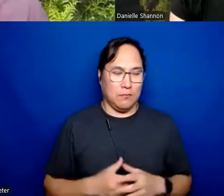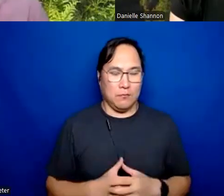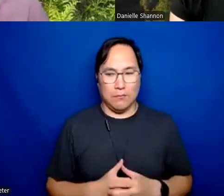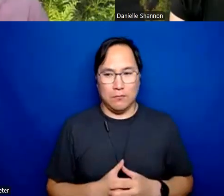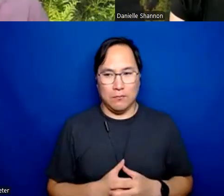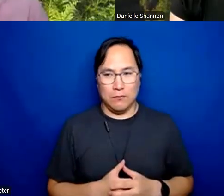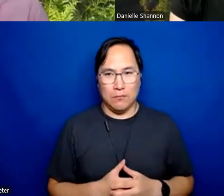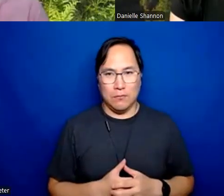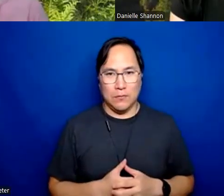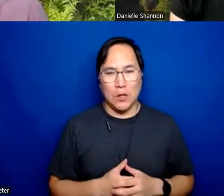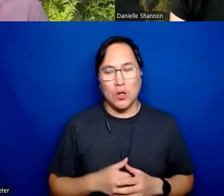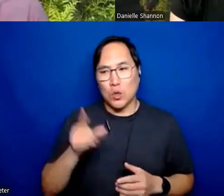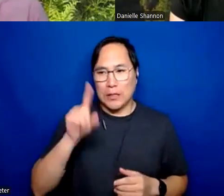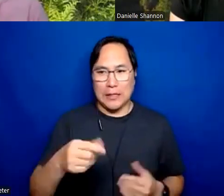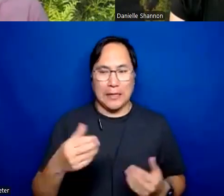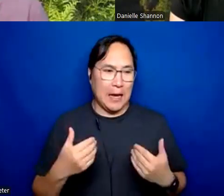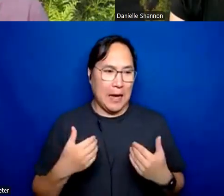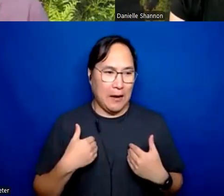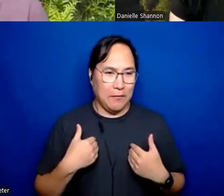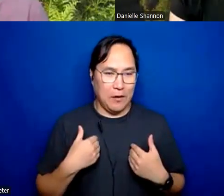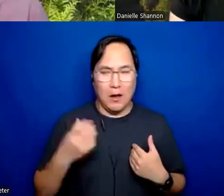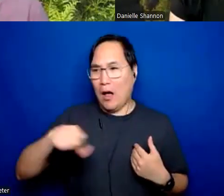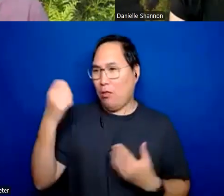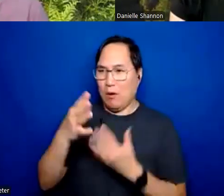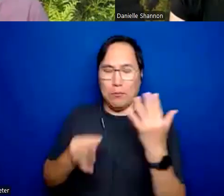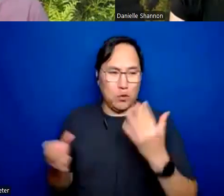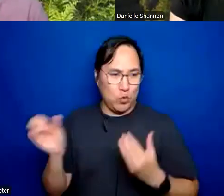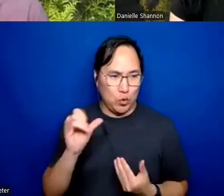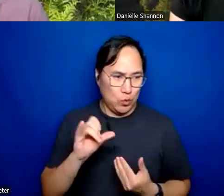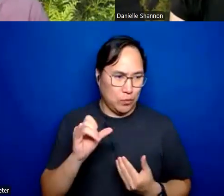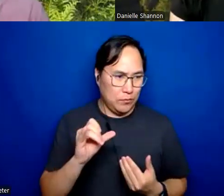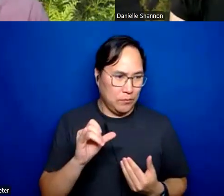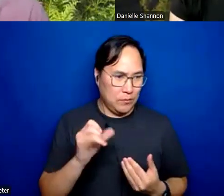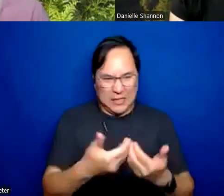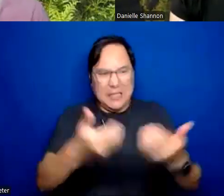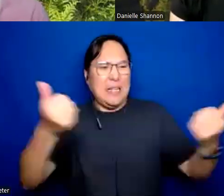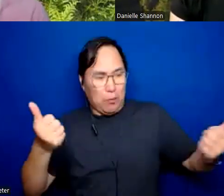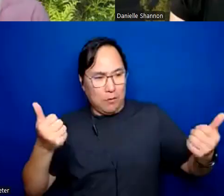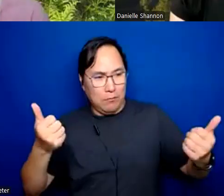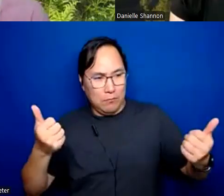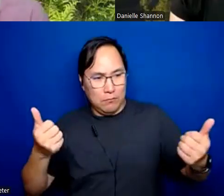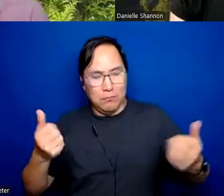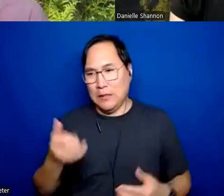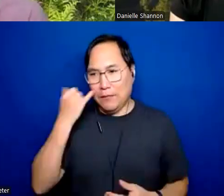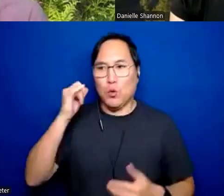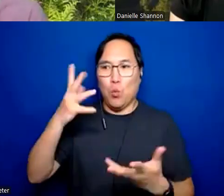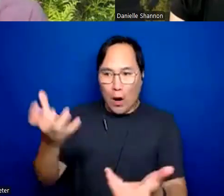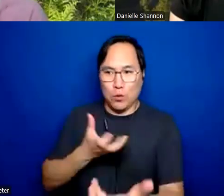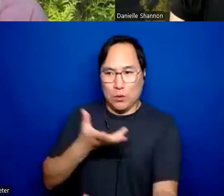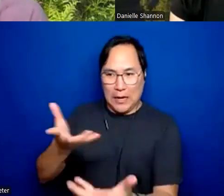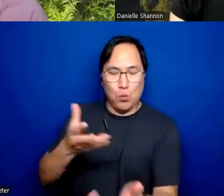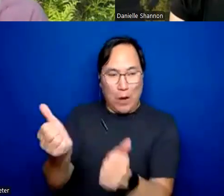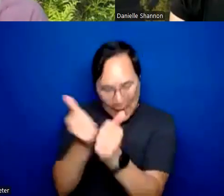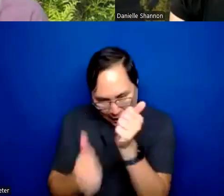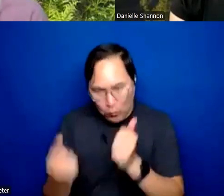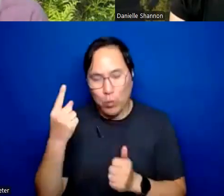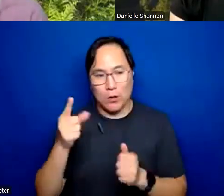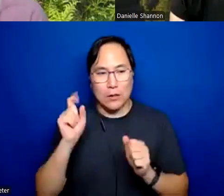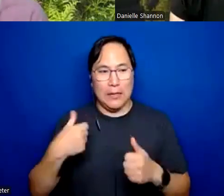there also needs to be like analog options as well, right? And if we're trying to reach everybody.